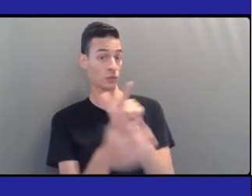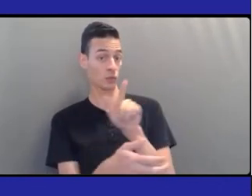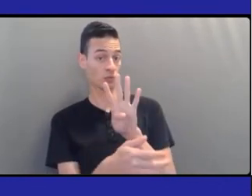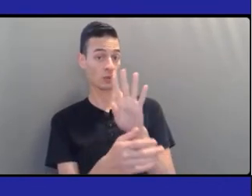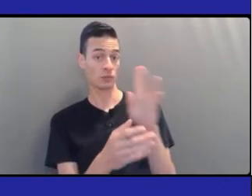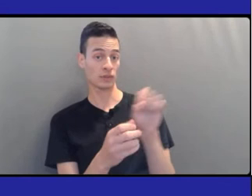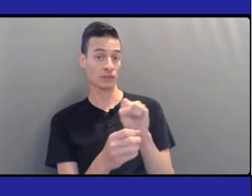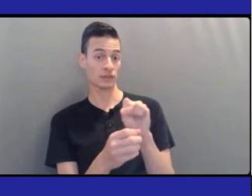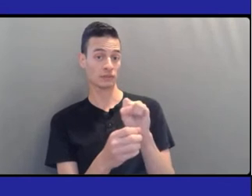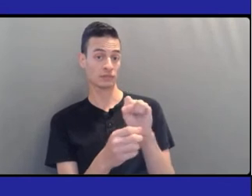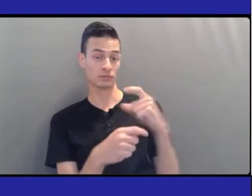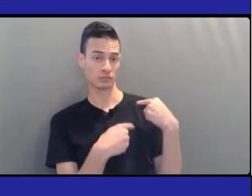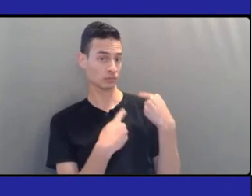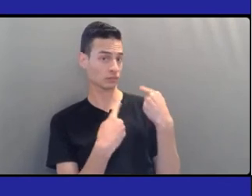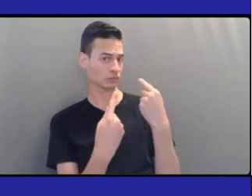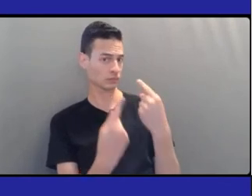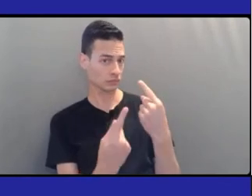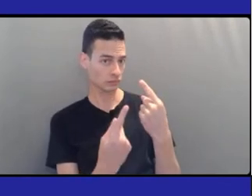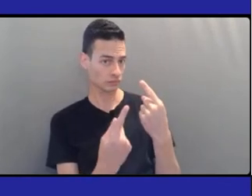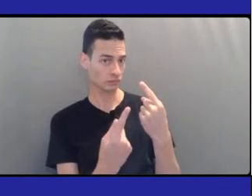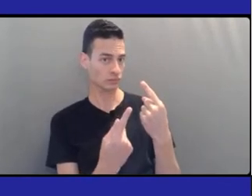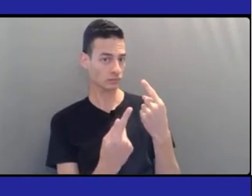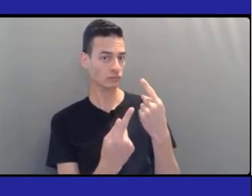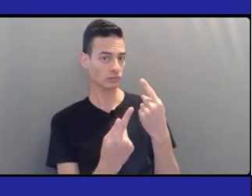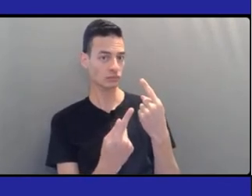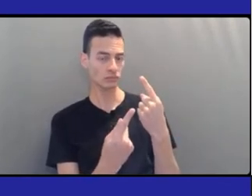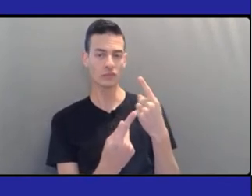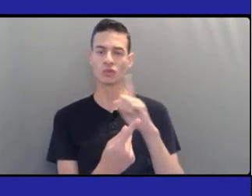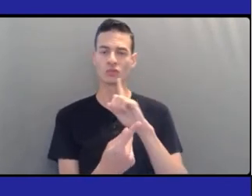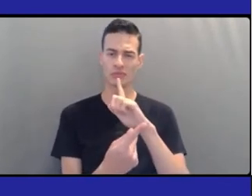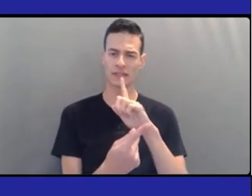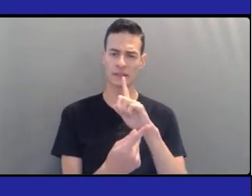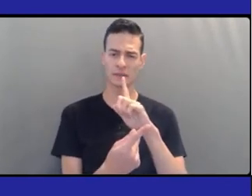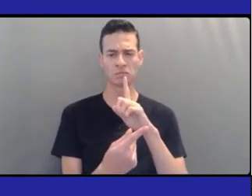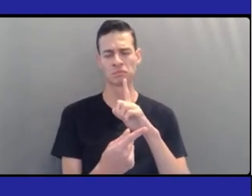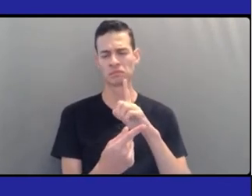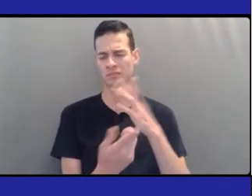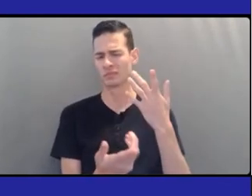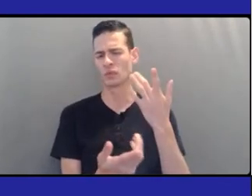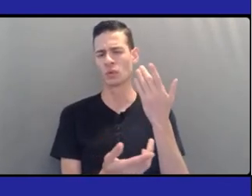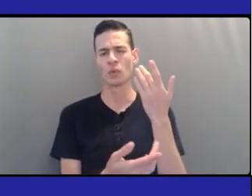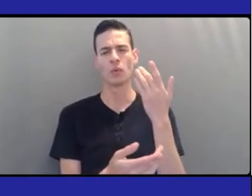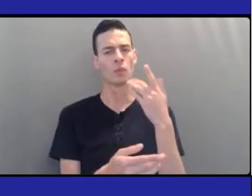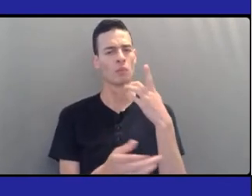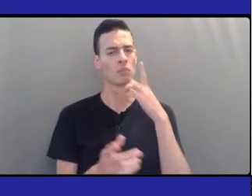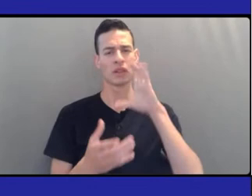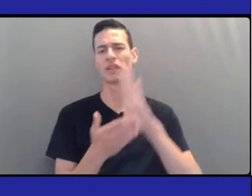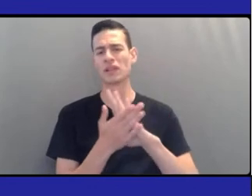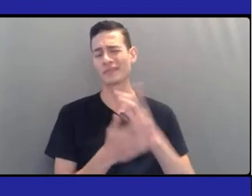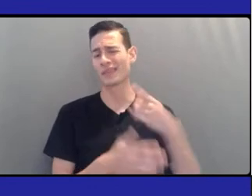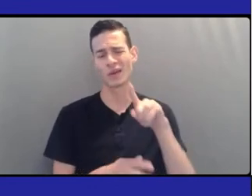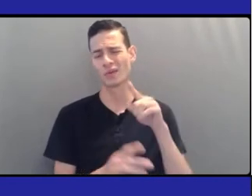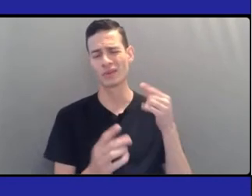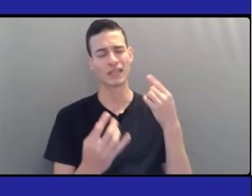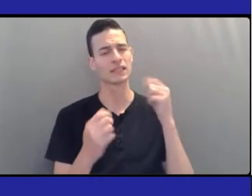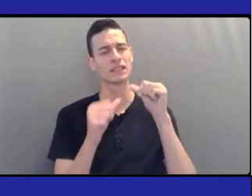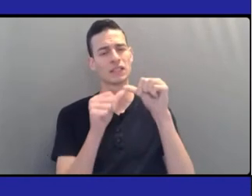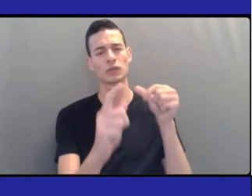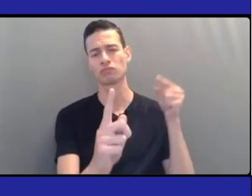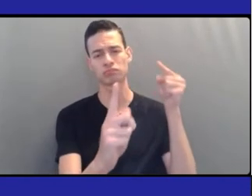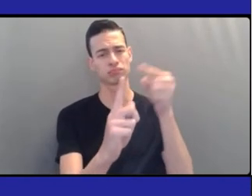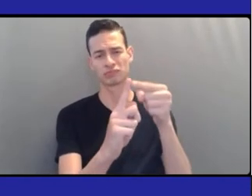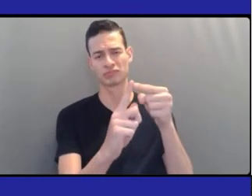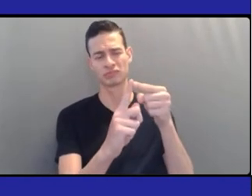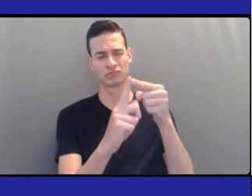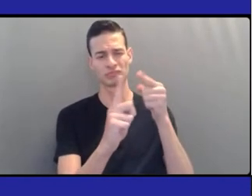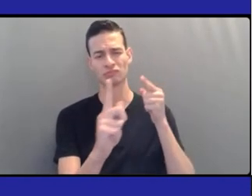So we're very confident that we will again be meeting those goals there. So